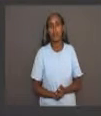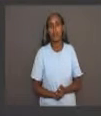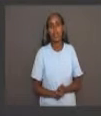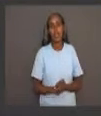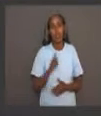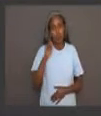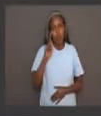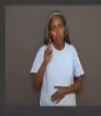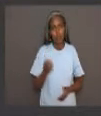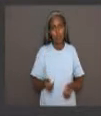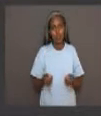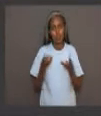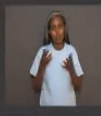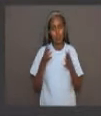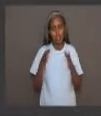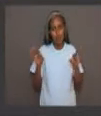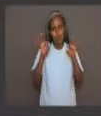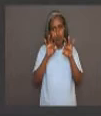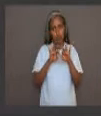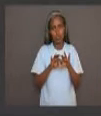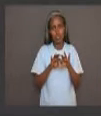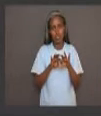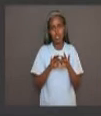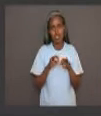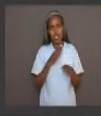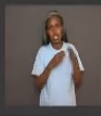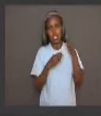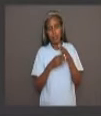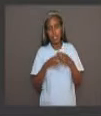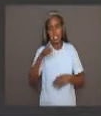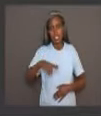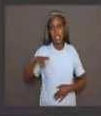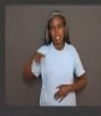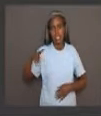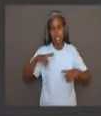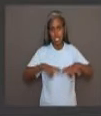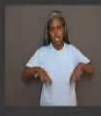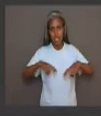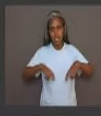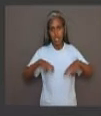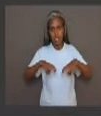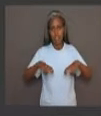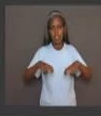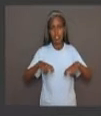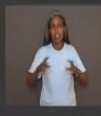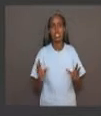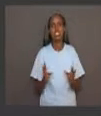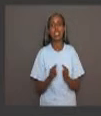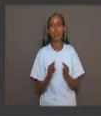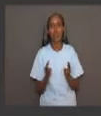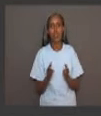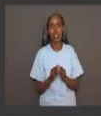One of the most important steps in statistical analysis is the